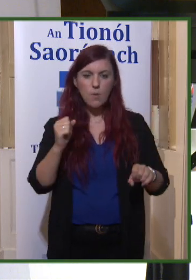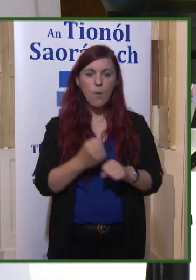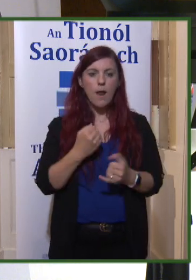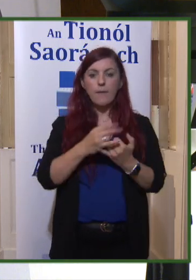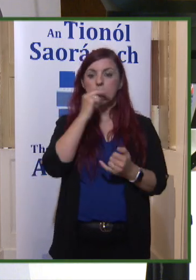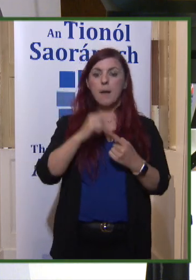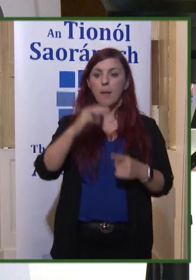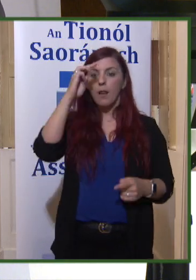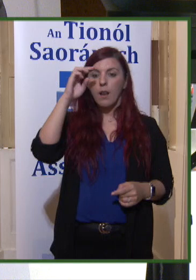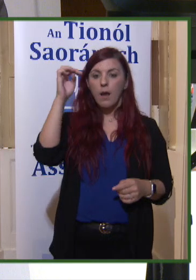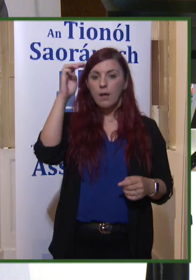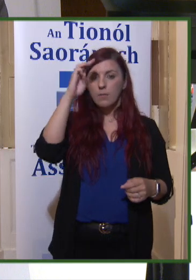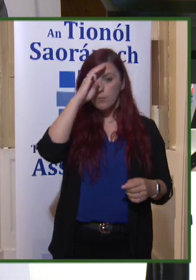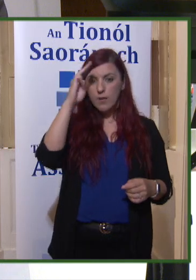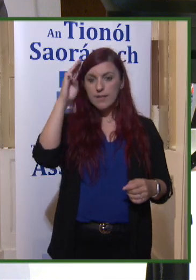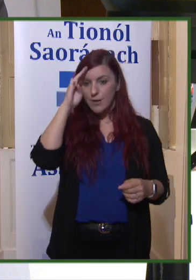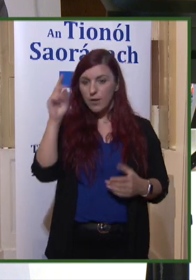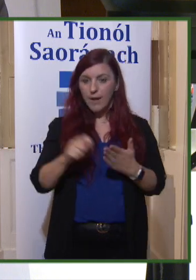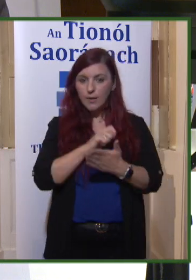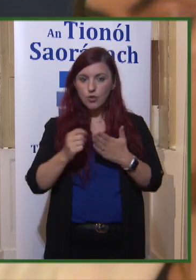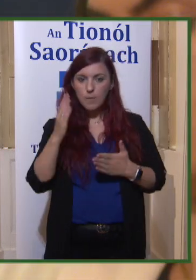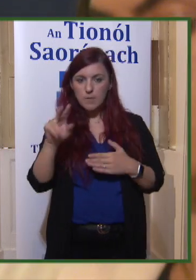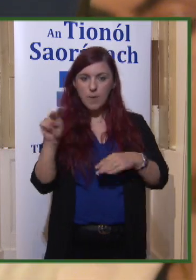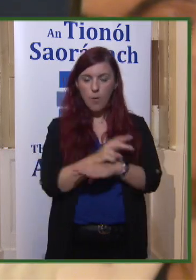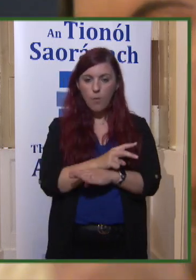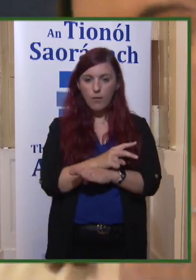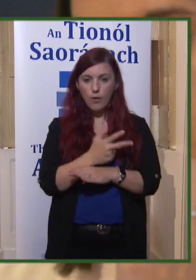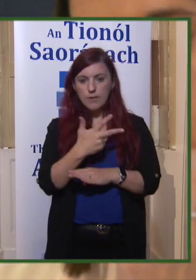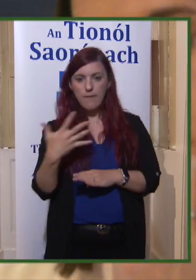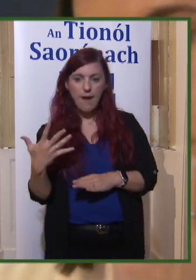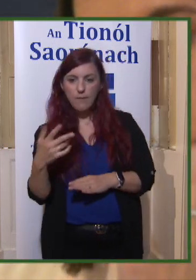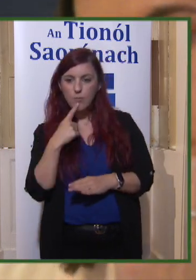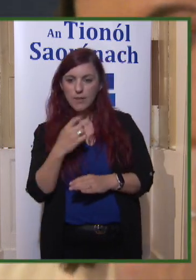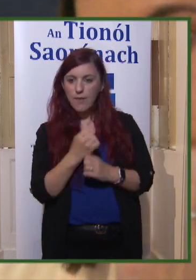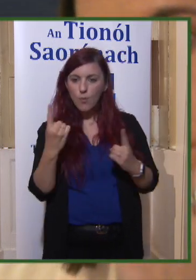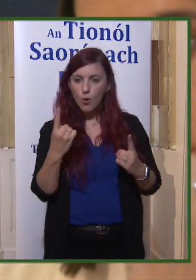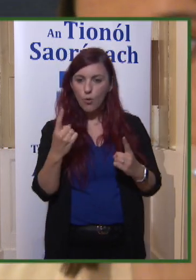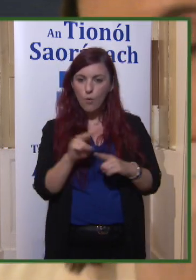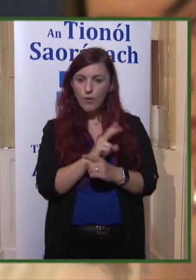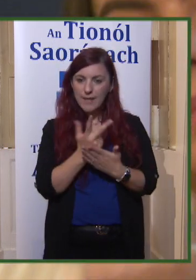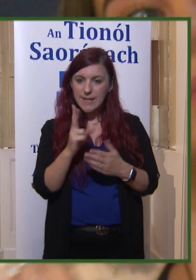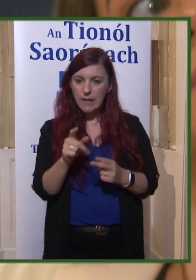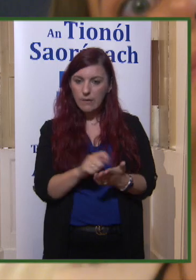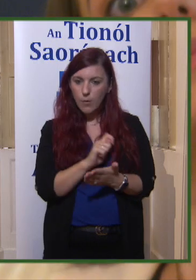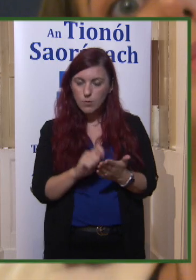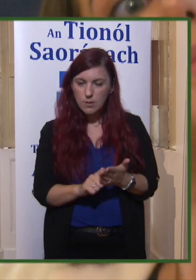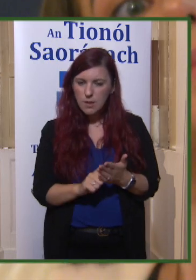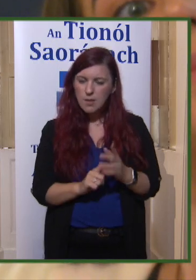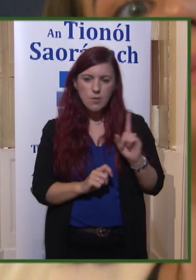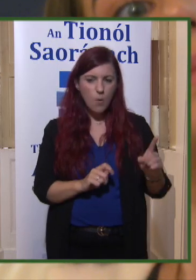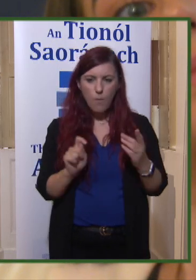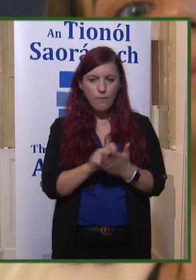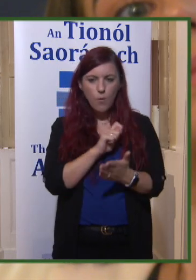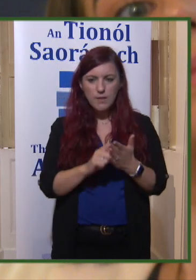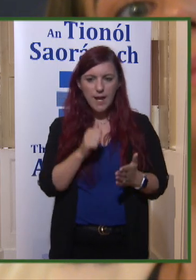over 35 to run, but everyone over 18 is entitled to vote. Yeah. So the voting and eligibility for candidacy are two